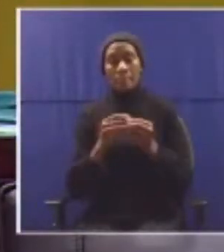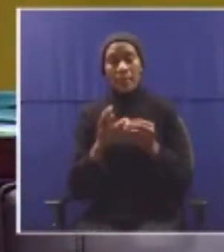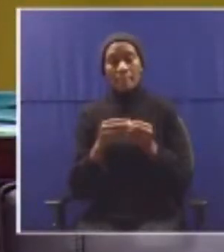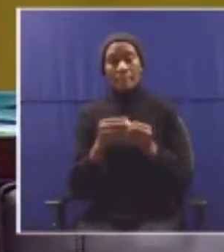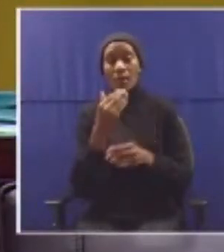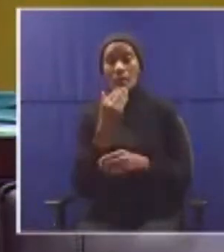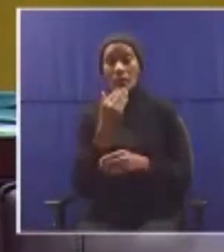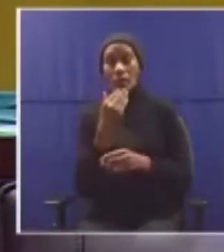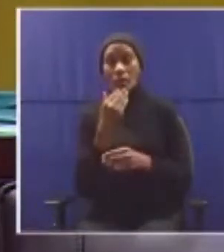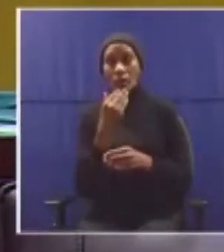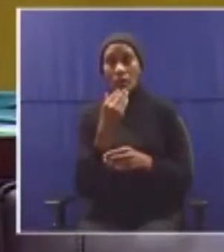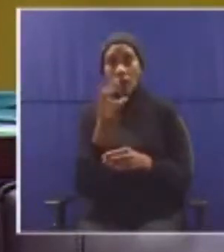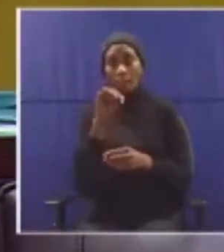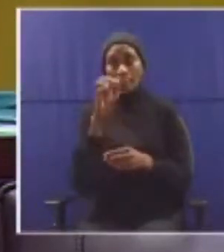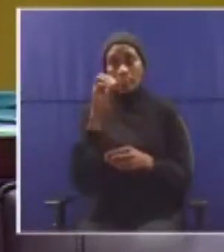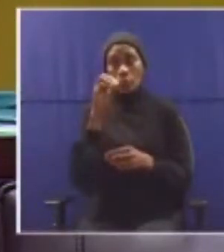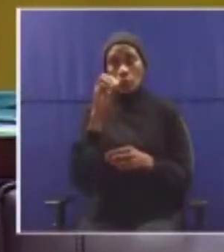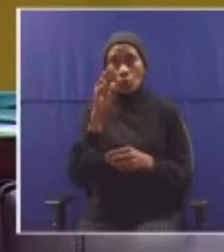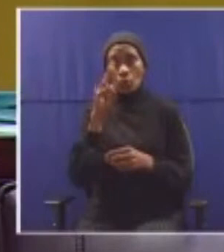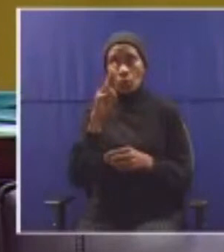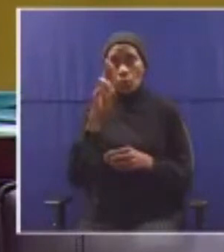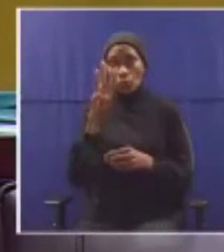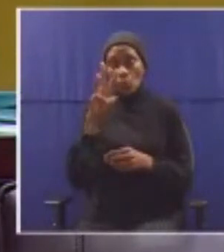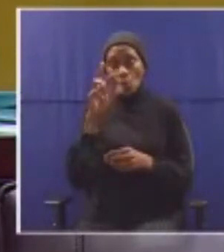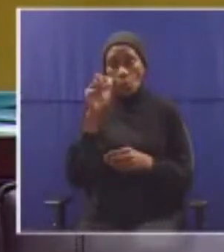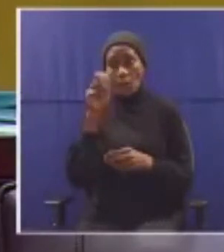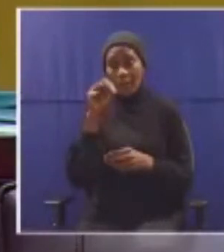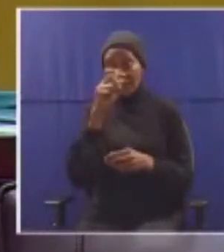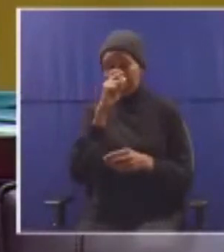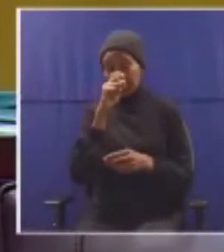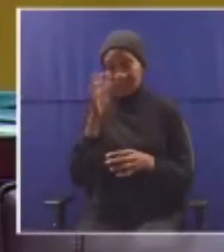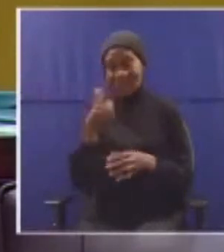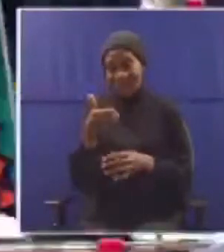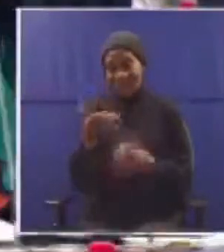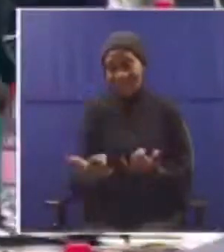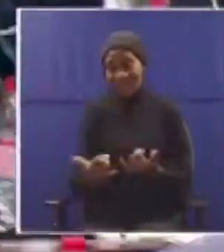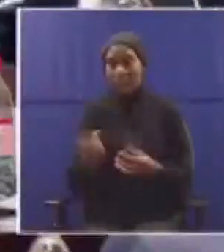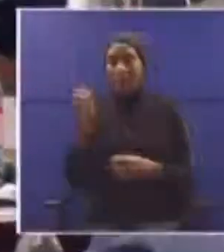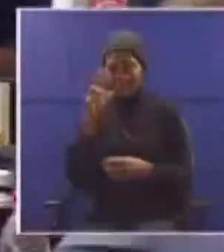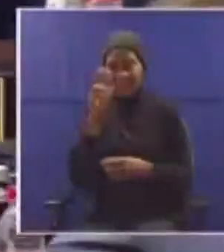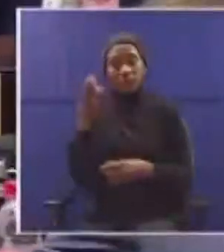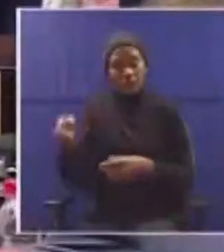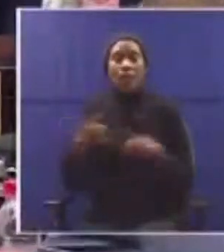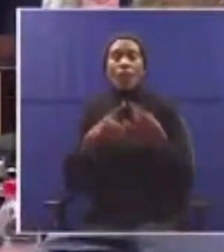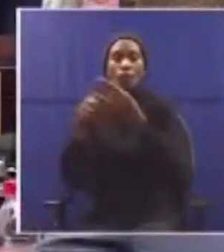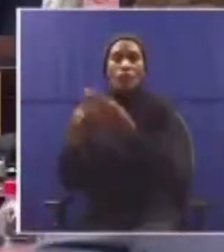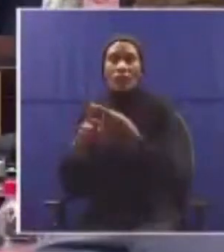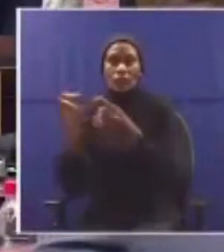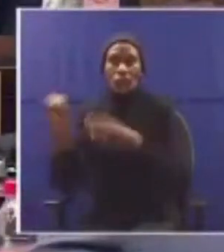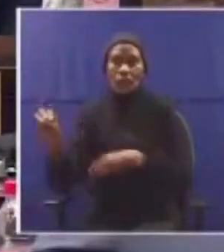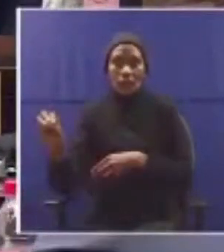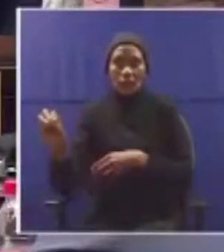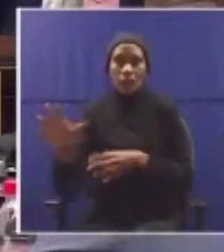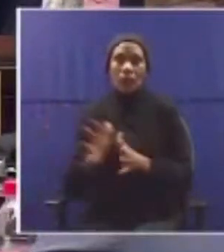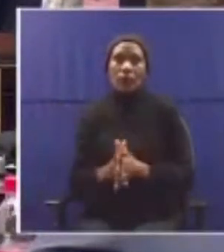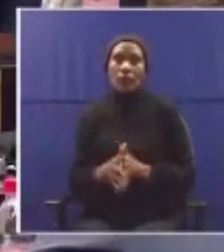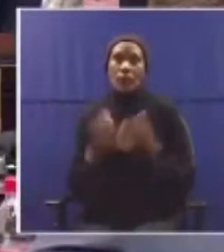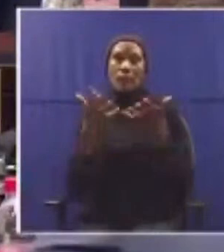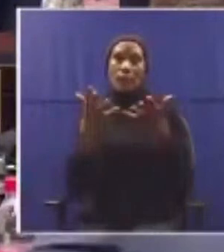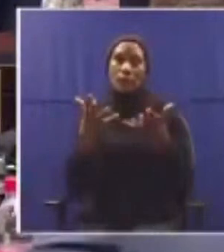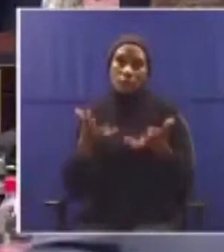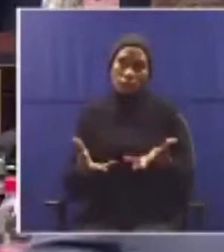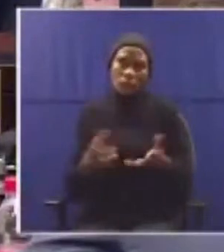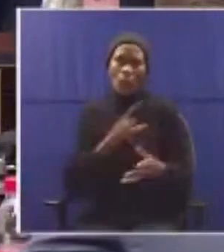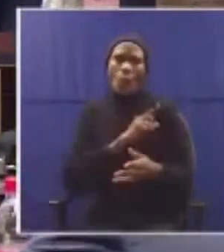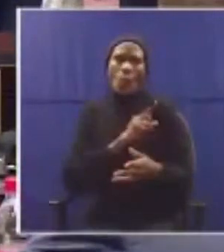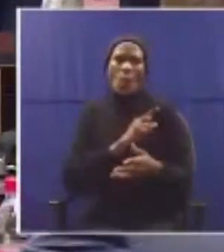Miss Lydia Muruane. She's attending on virtual platform. The